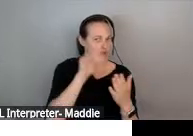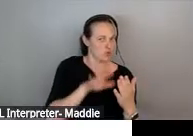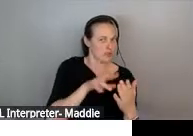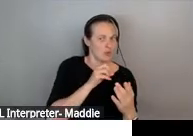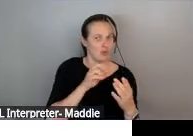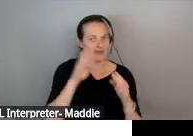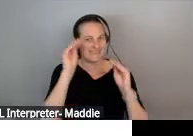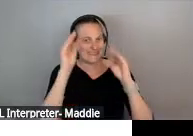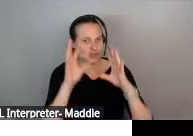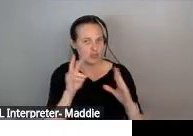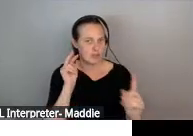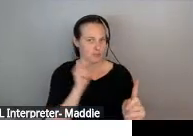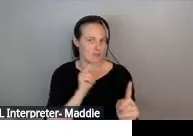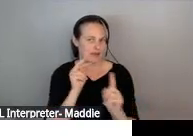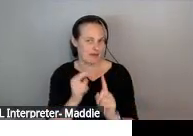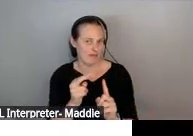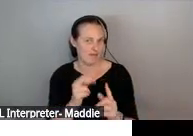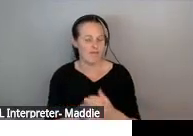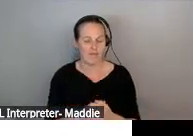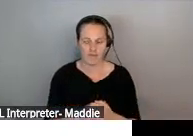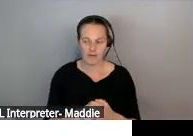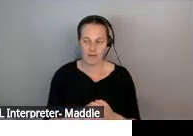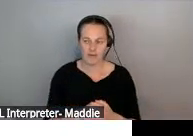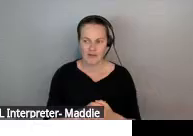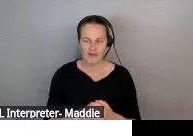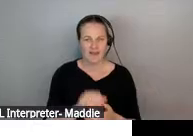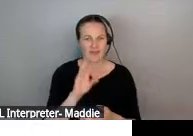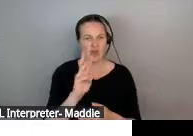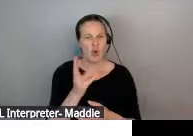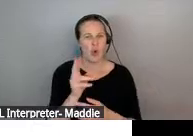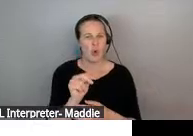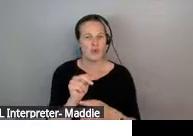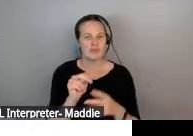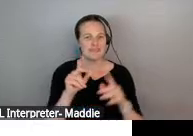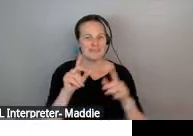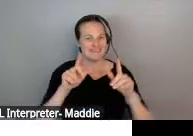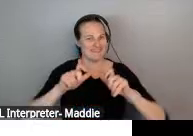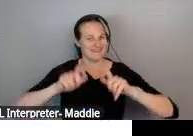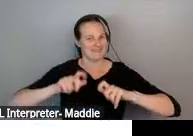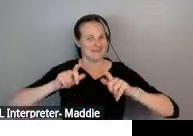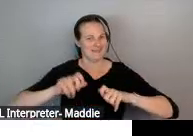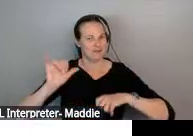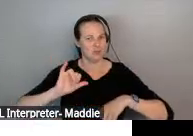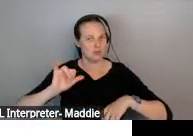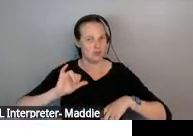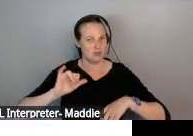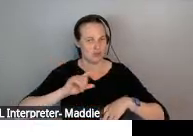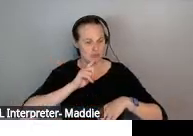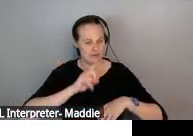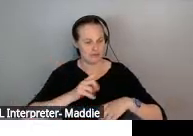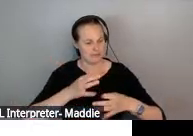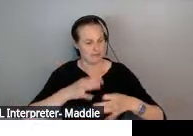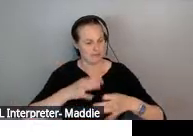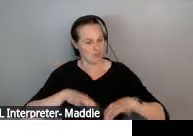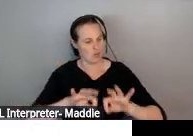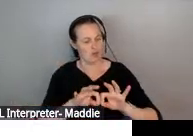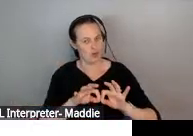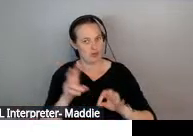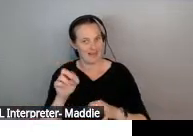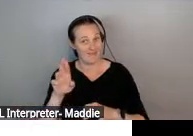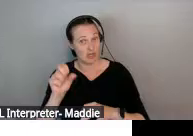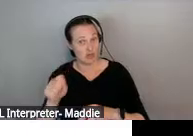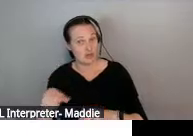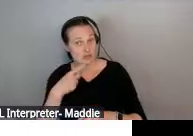perspective. And then doing your own testing can also be a really important part of making sure that what the vendor says about